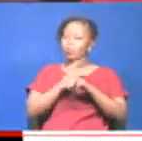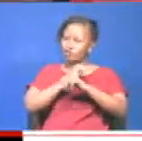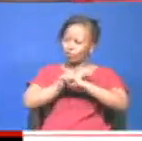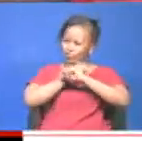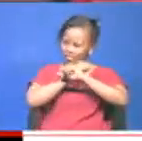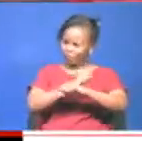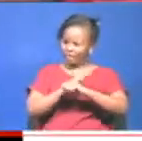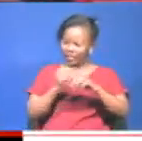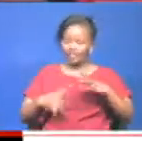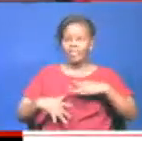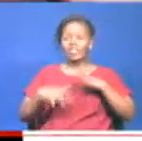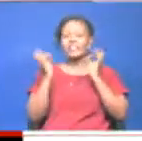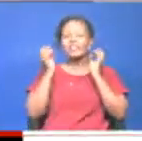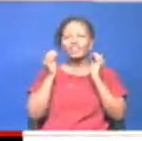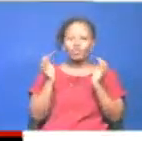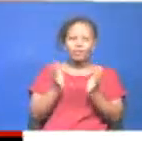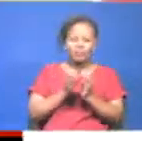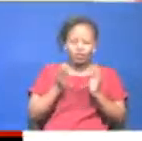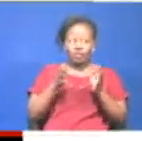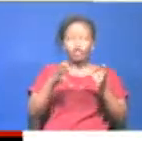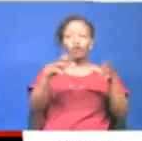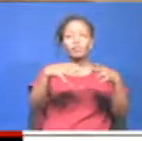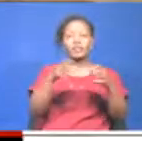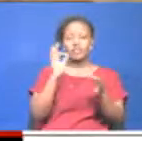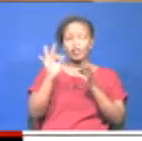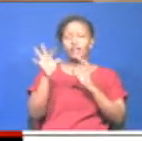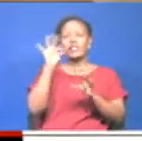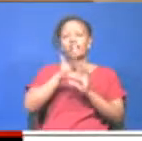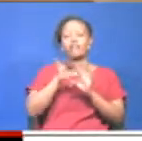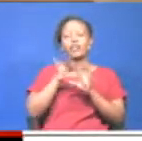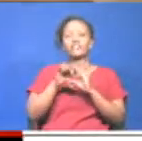the minority communities if elected next month.